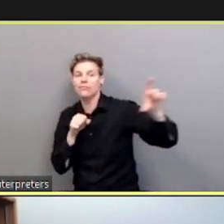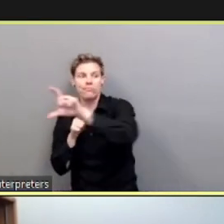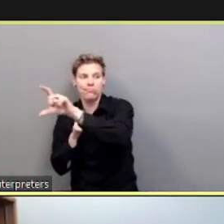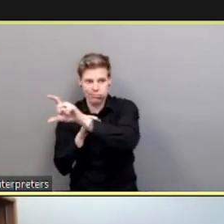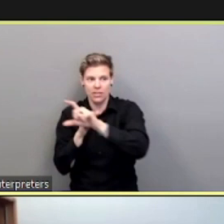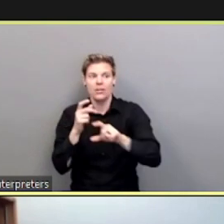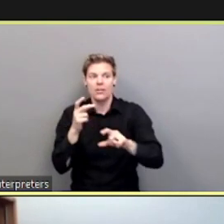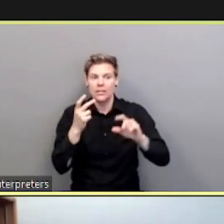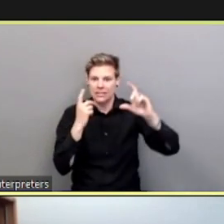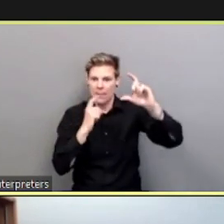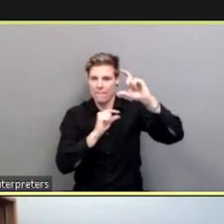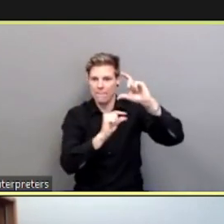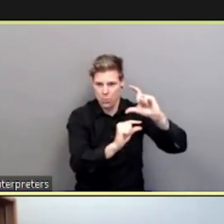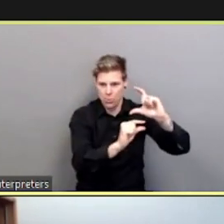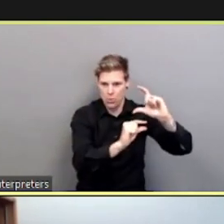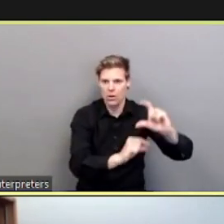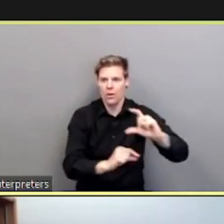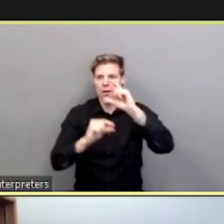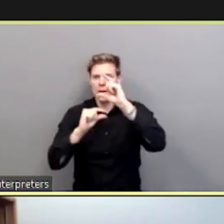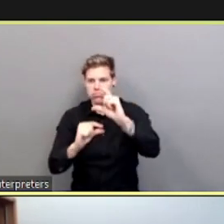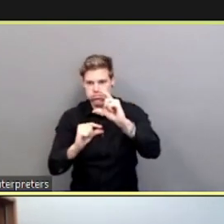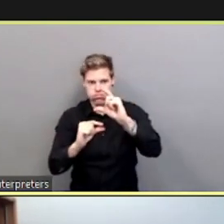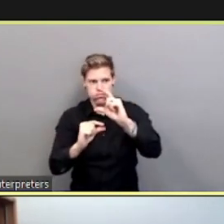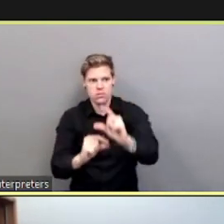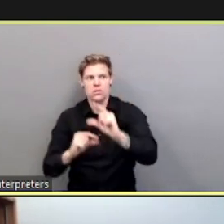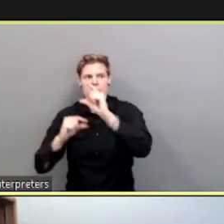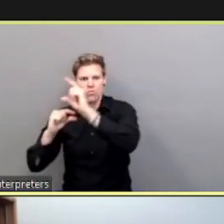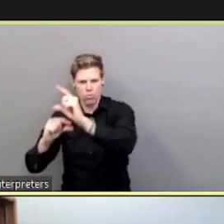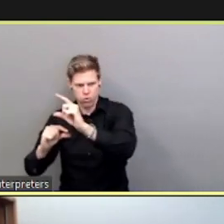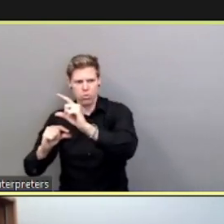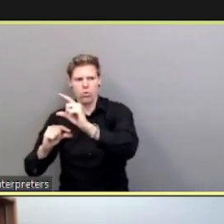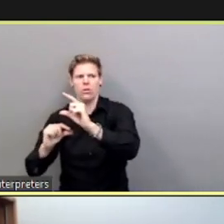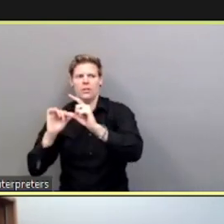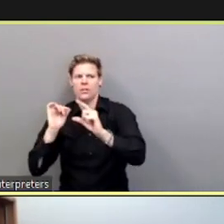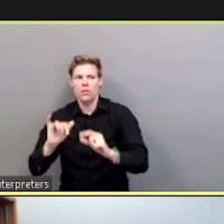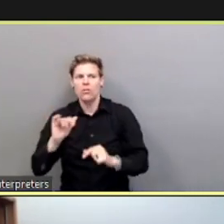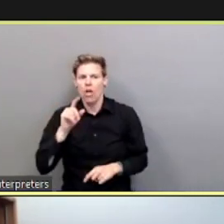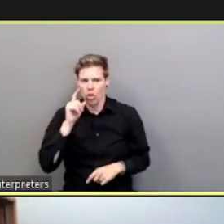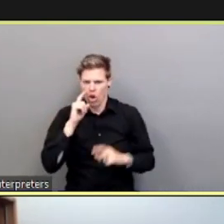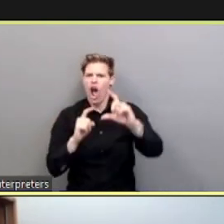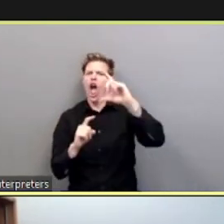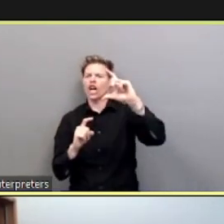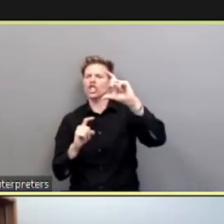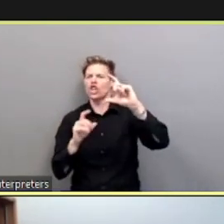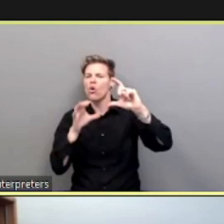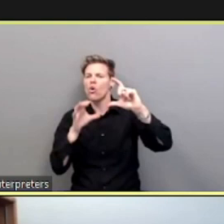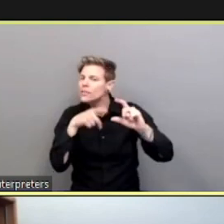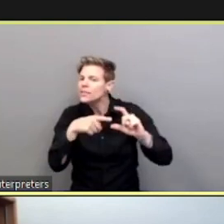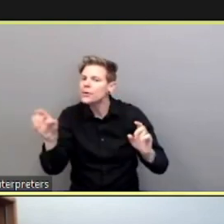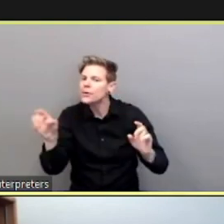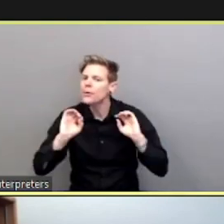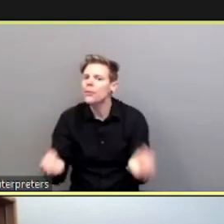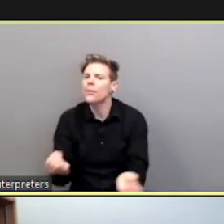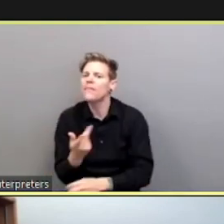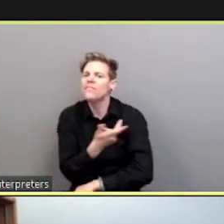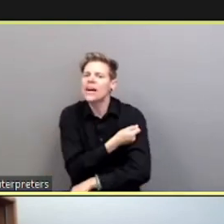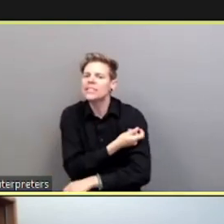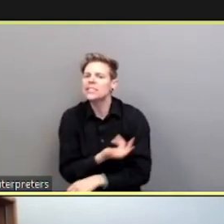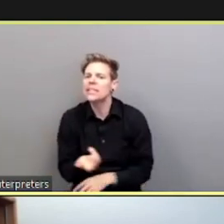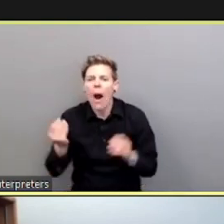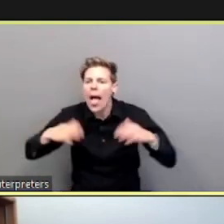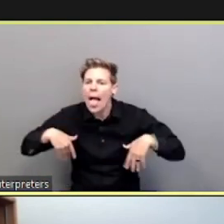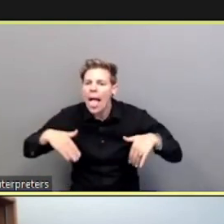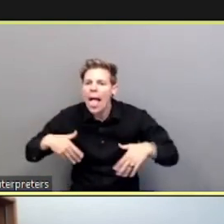deaths are predominantly among this category of individuals, or unvaccinated